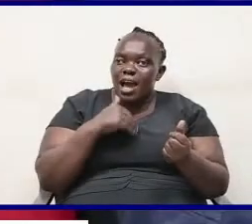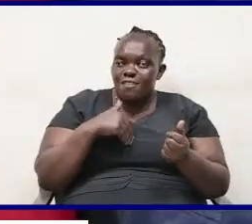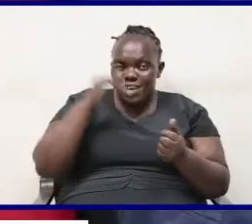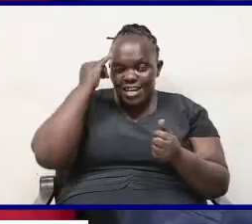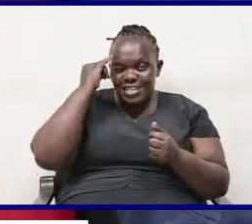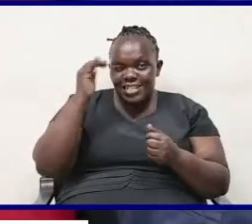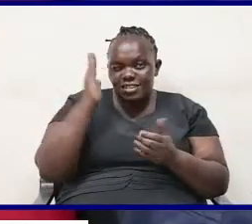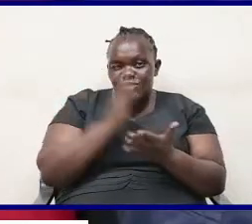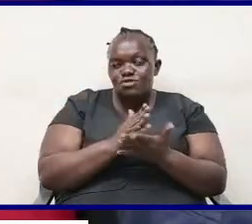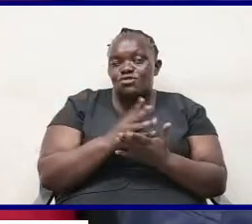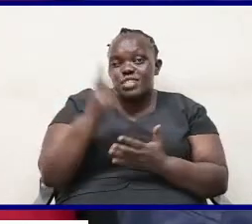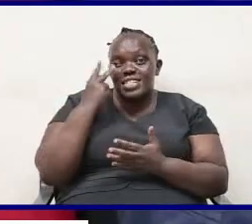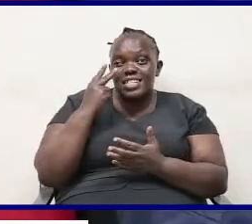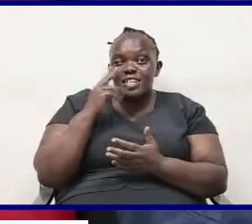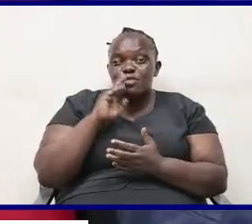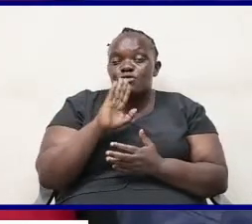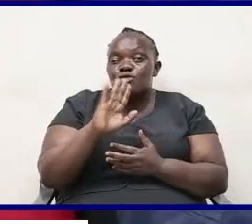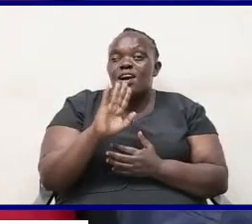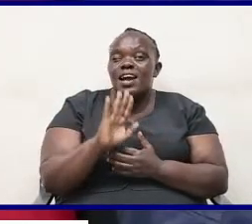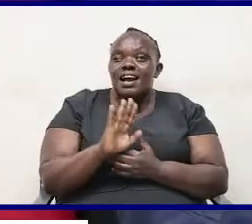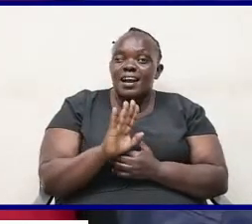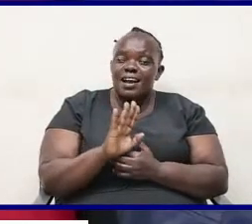and say, "I've seen your